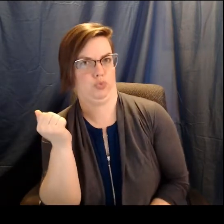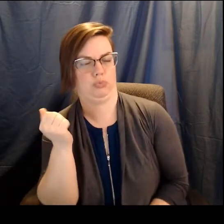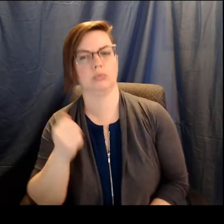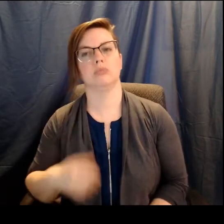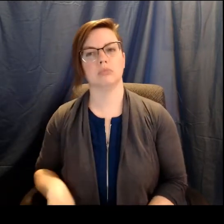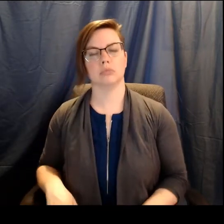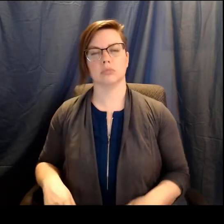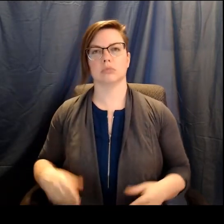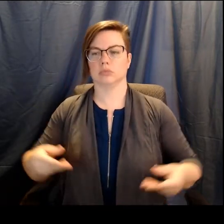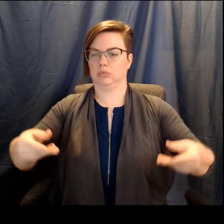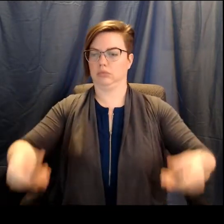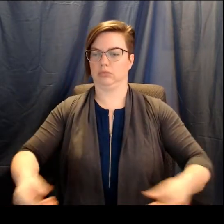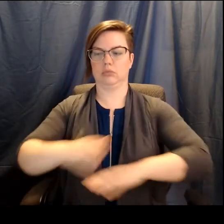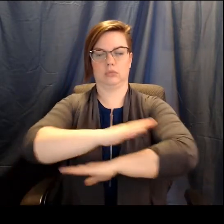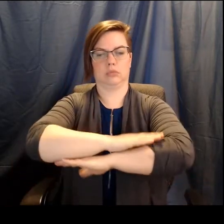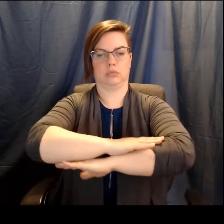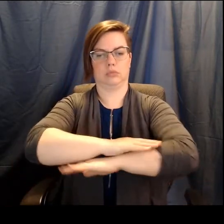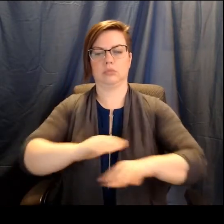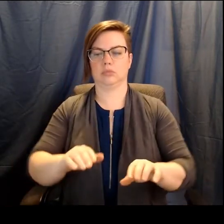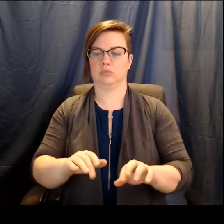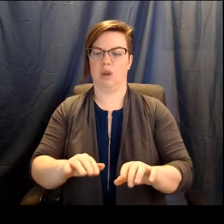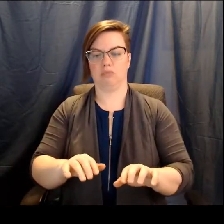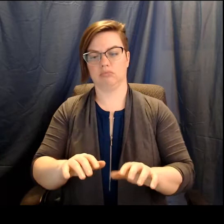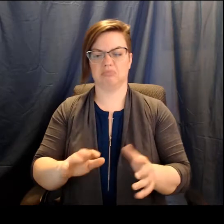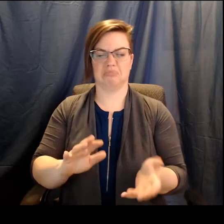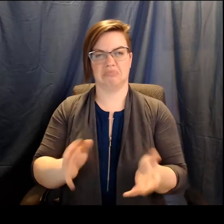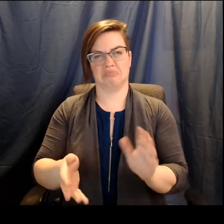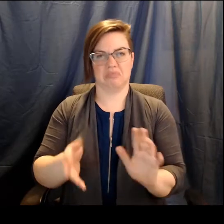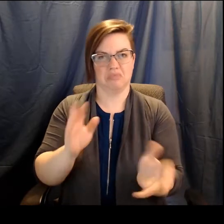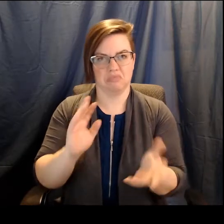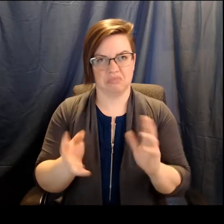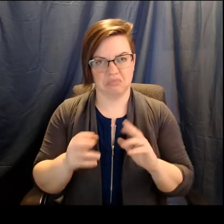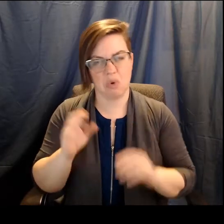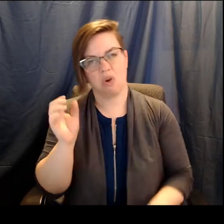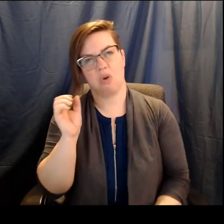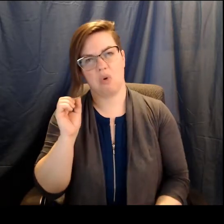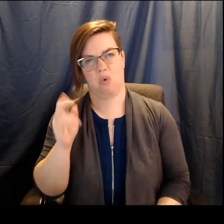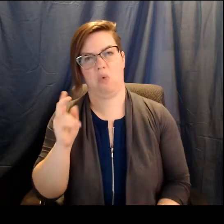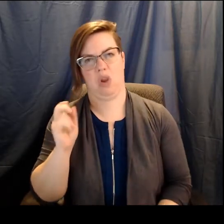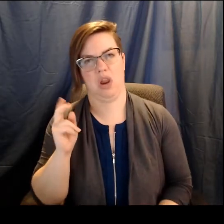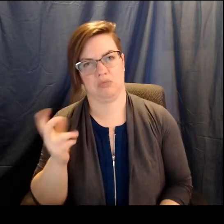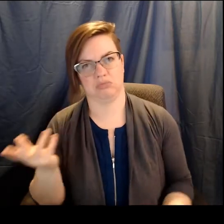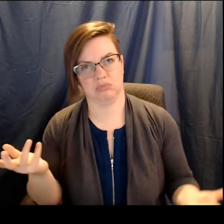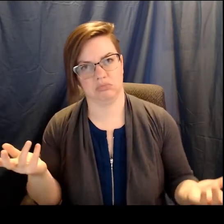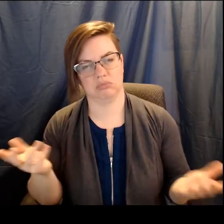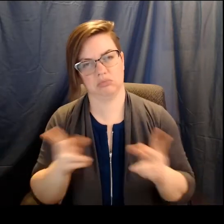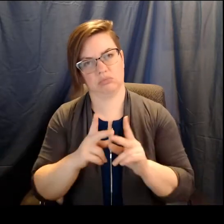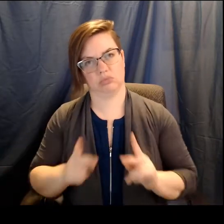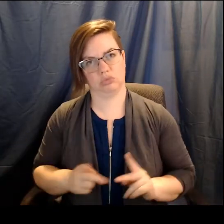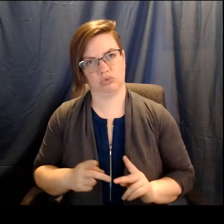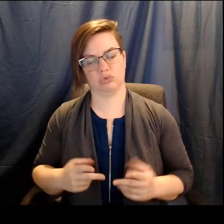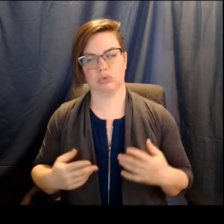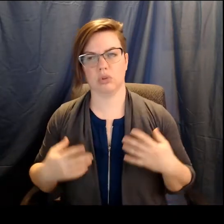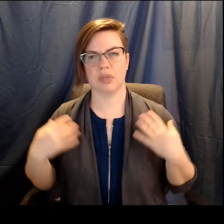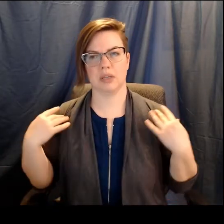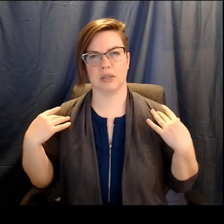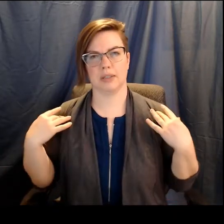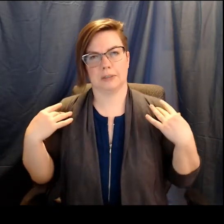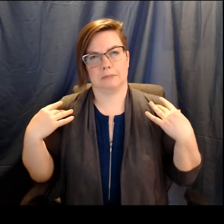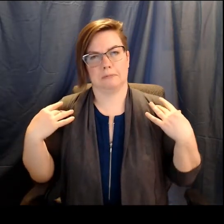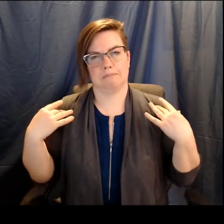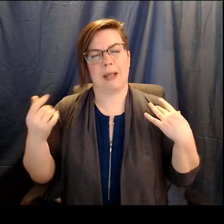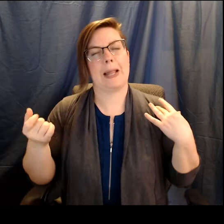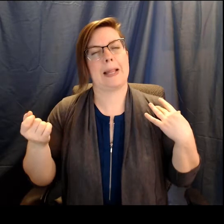can type with her in an okay position. Her shoulders are still a little bit shrugged. If her shoulders were